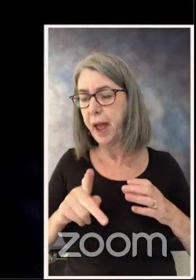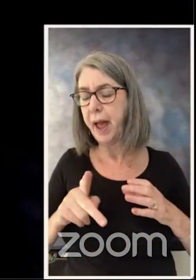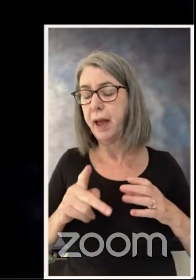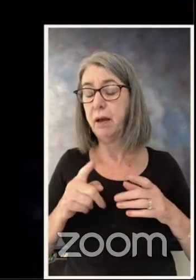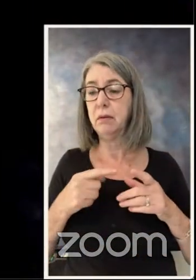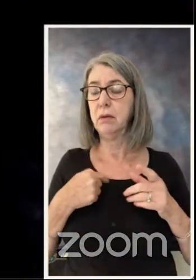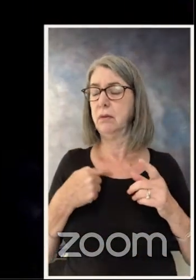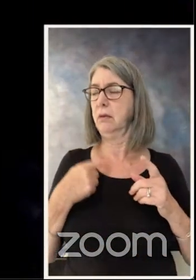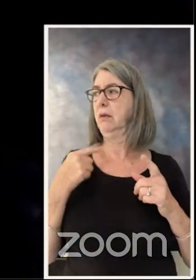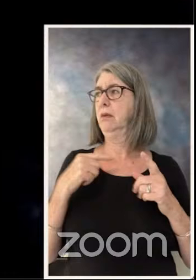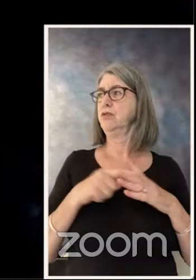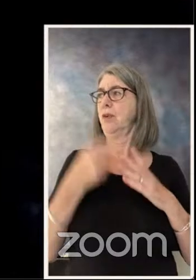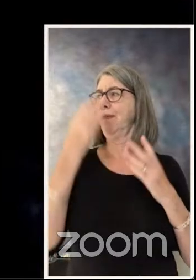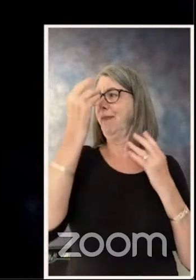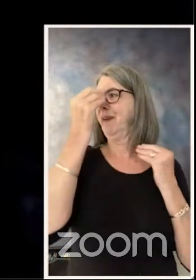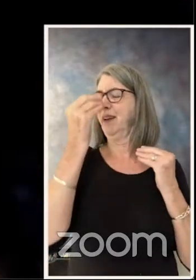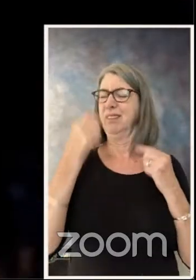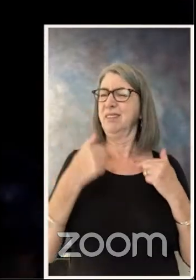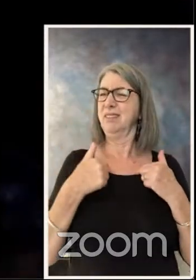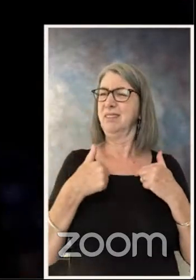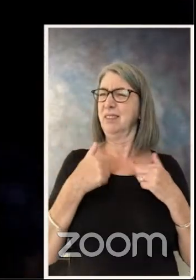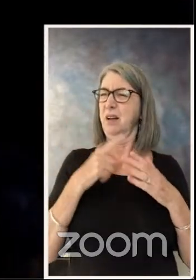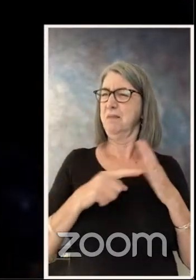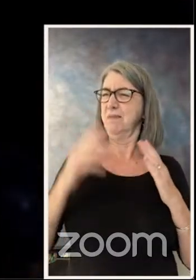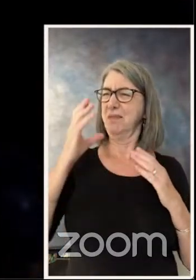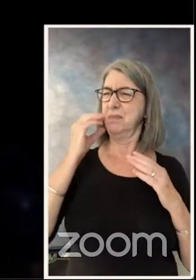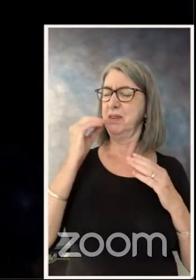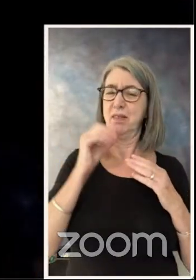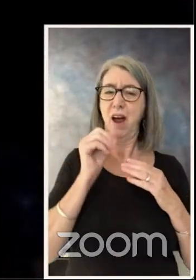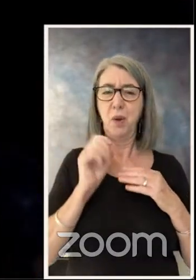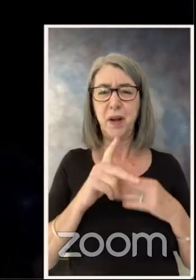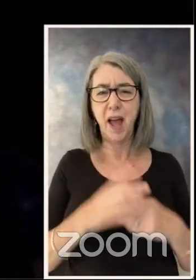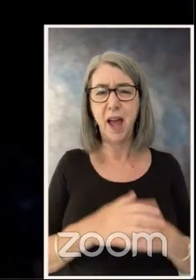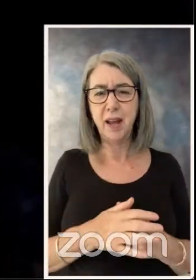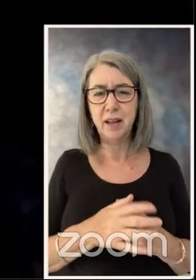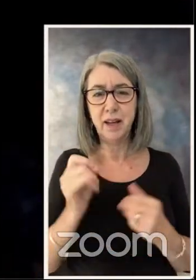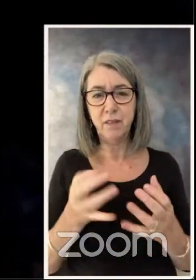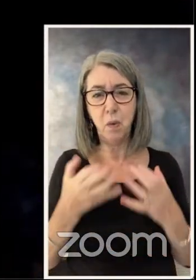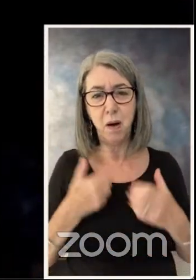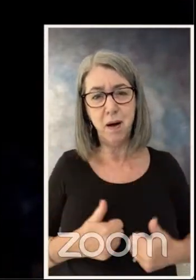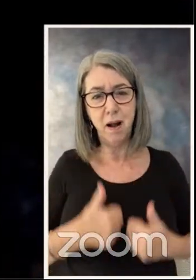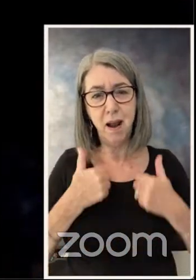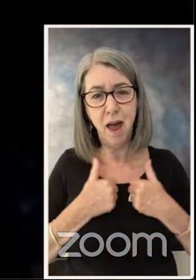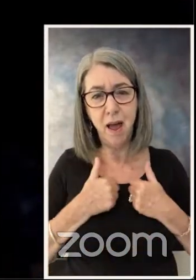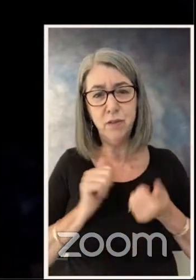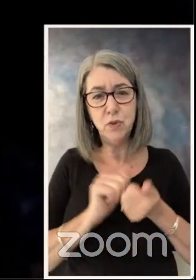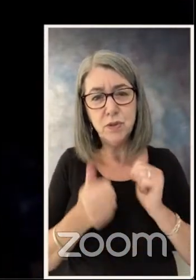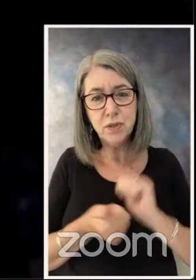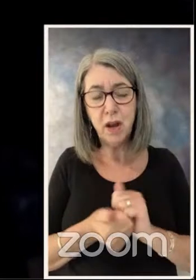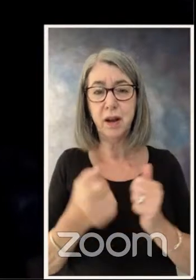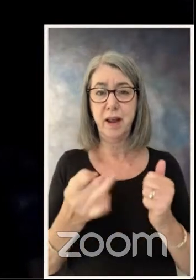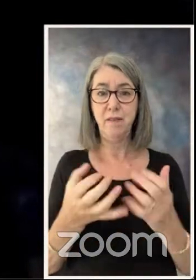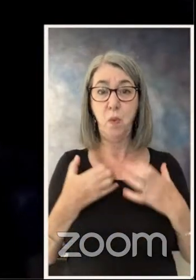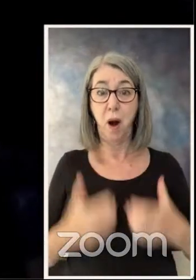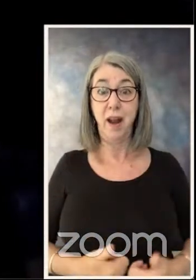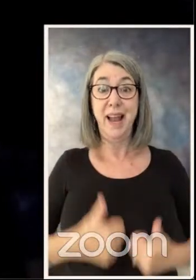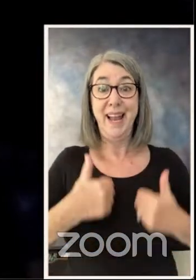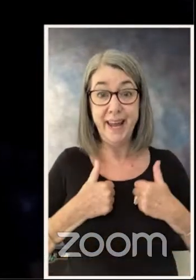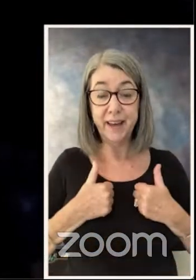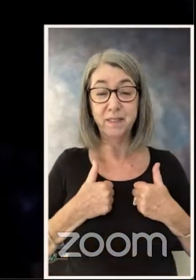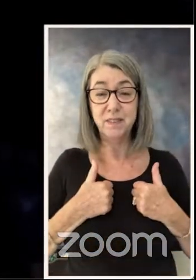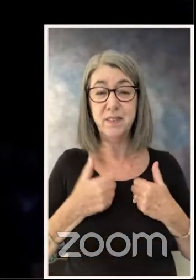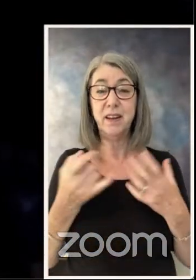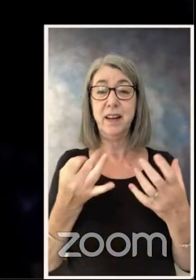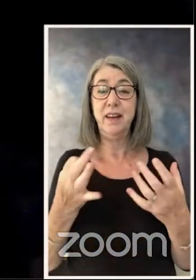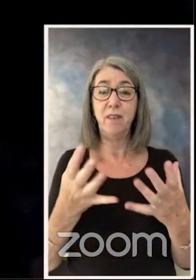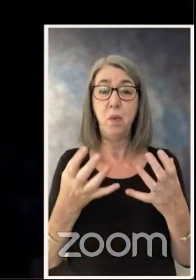and it just had me thinking like what I'm going through is not okay, and if I want my life to change, if I want to live,